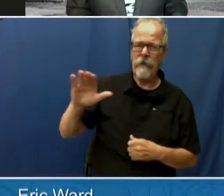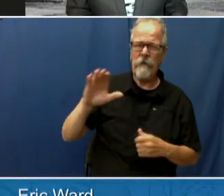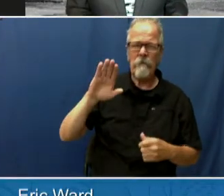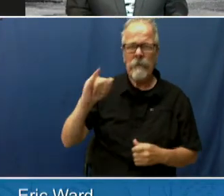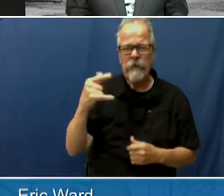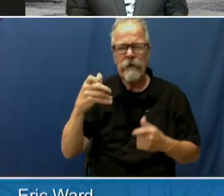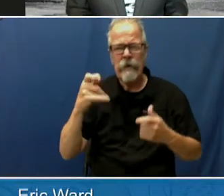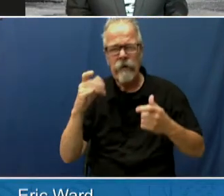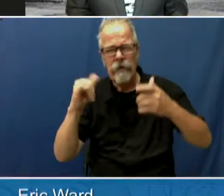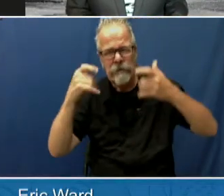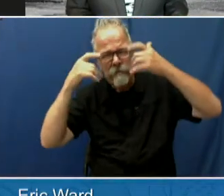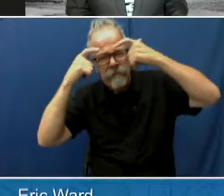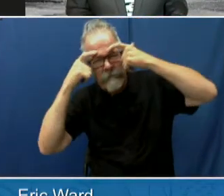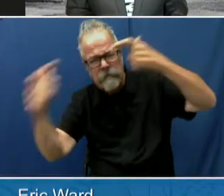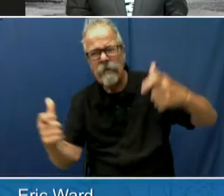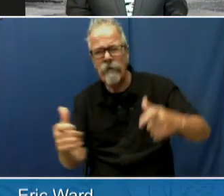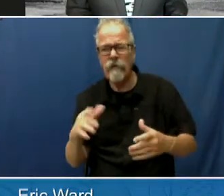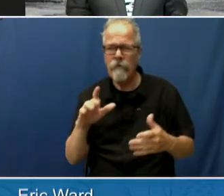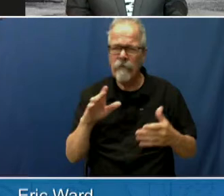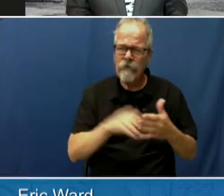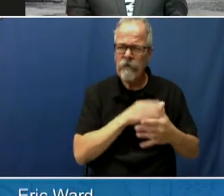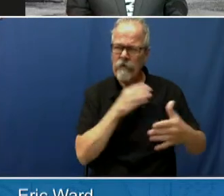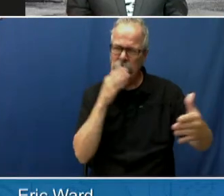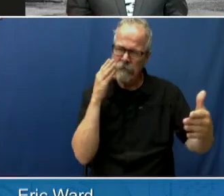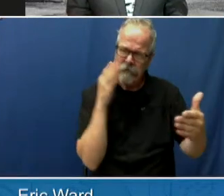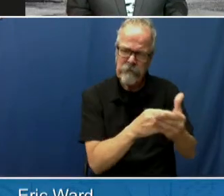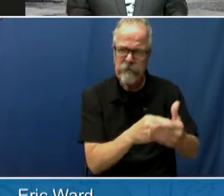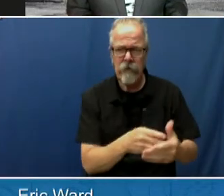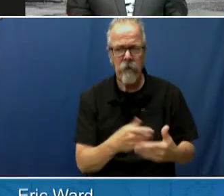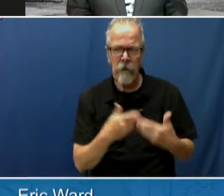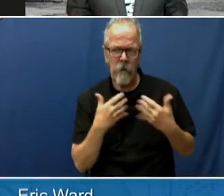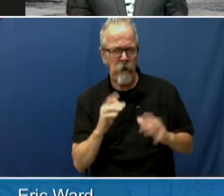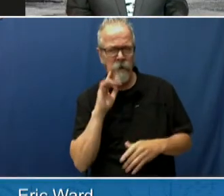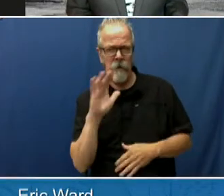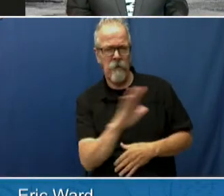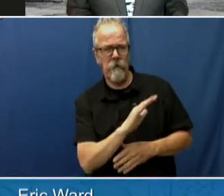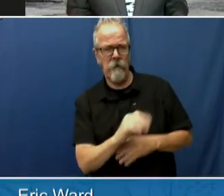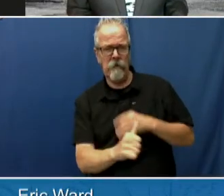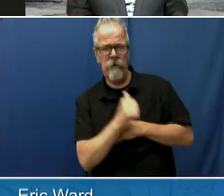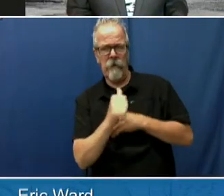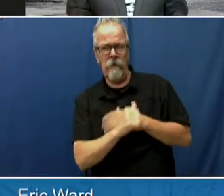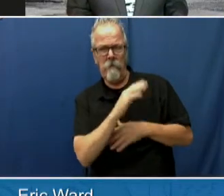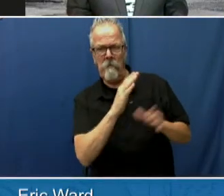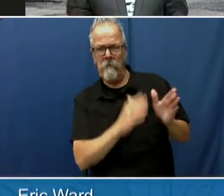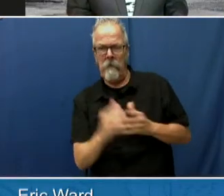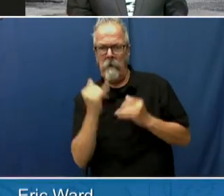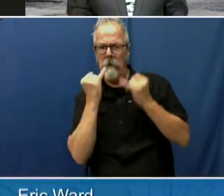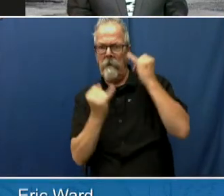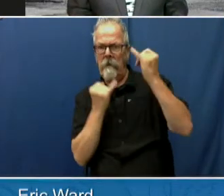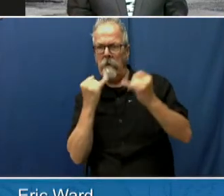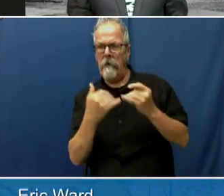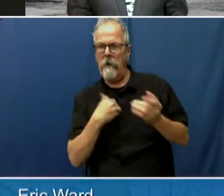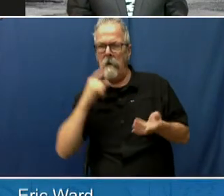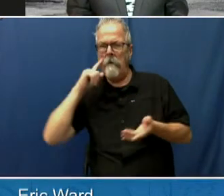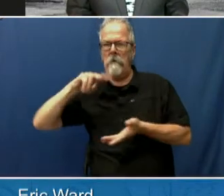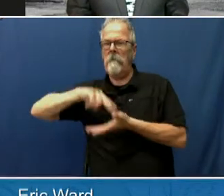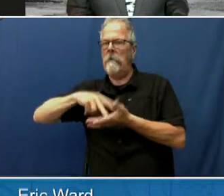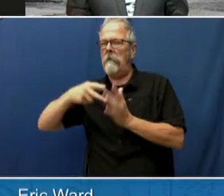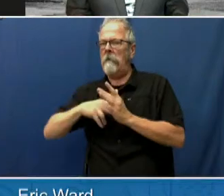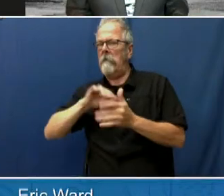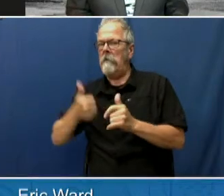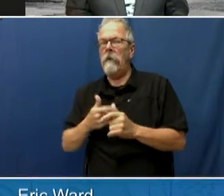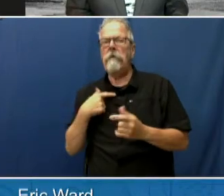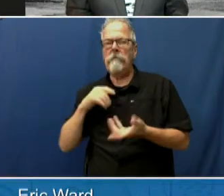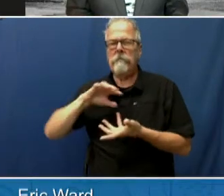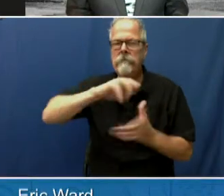chaos to promote their dangerous and exclusionary agenda as an alternative to local government. These